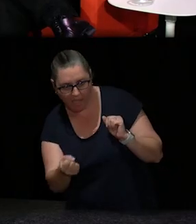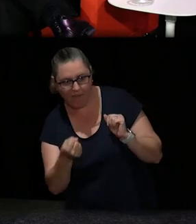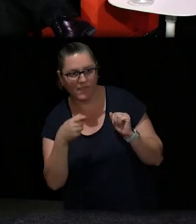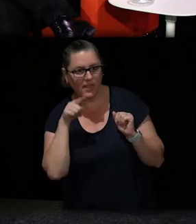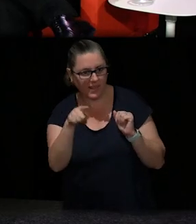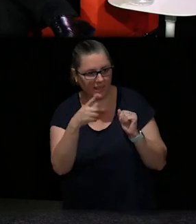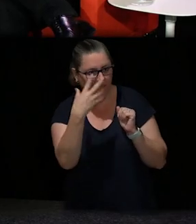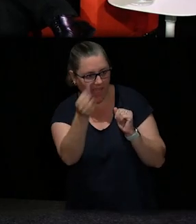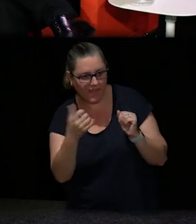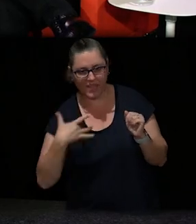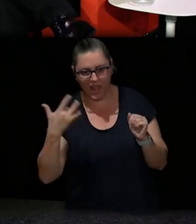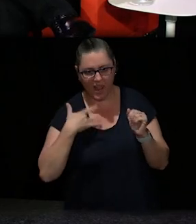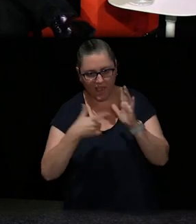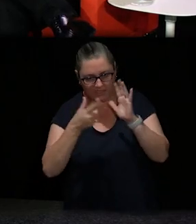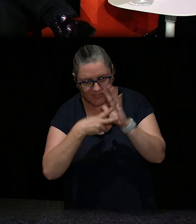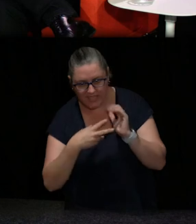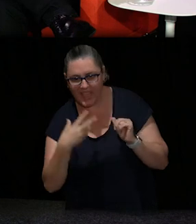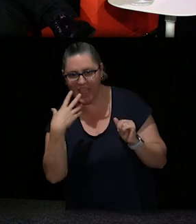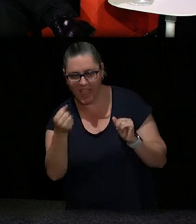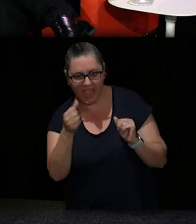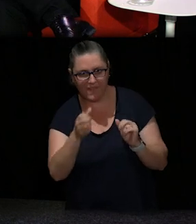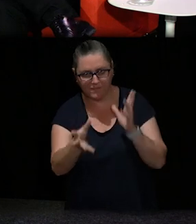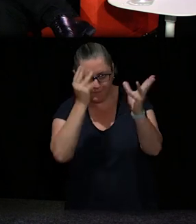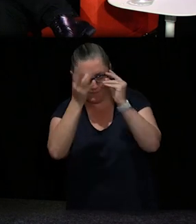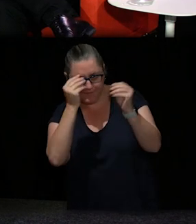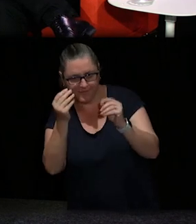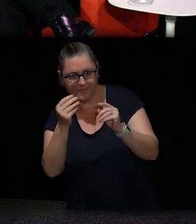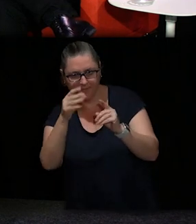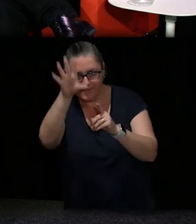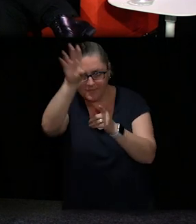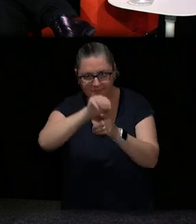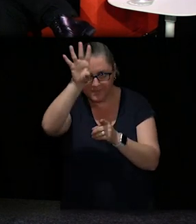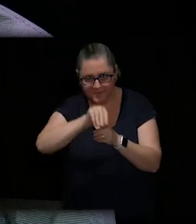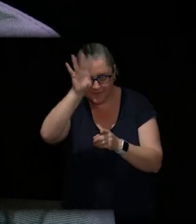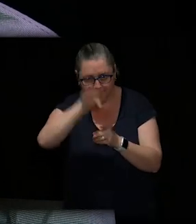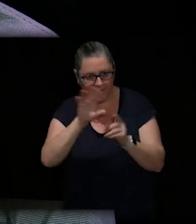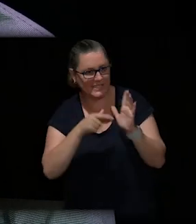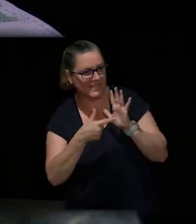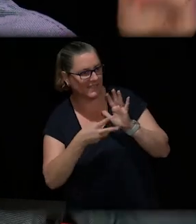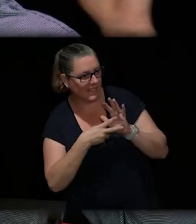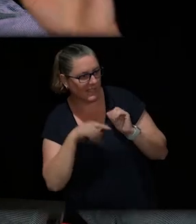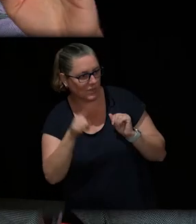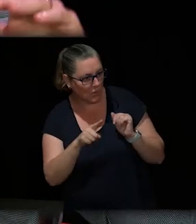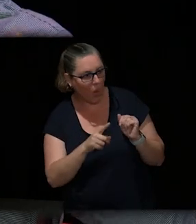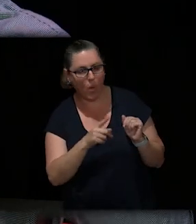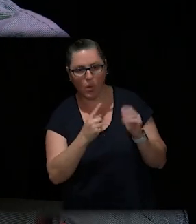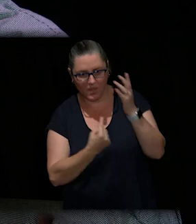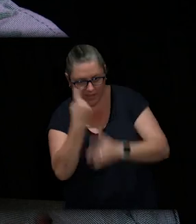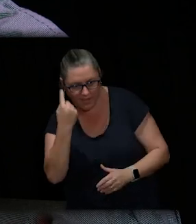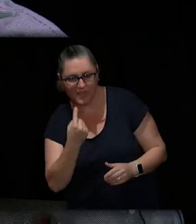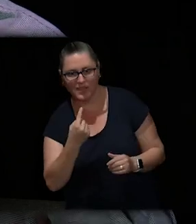live television, and they start to pick up reception again as you descend toward Earth. So more than once, as we were coming in